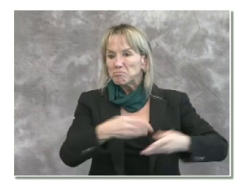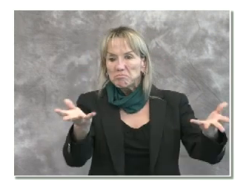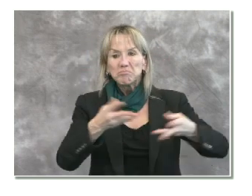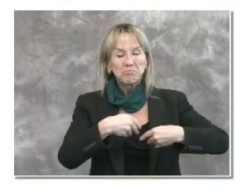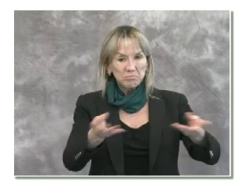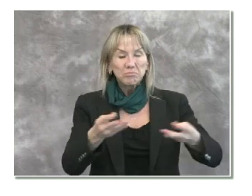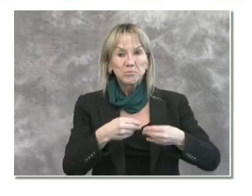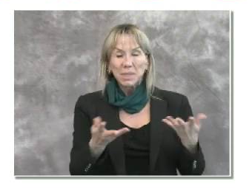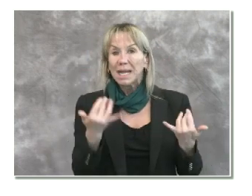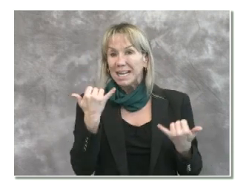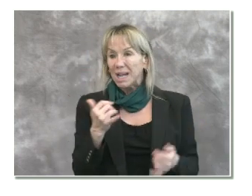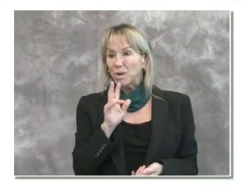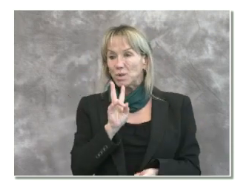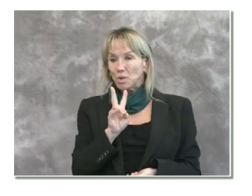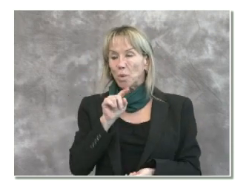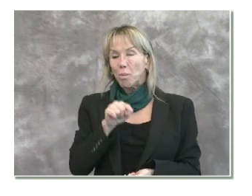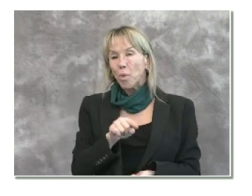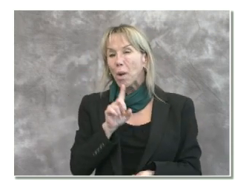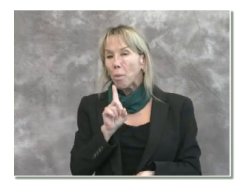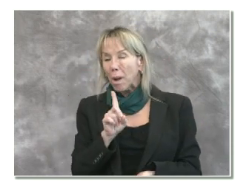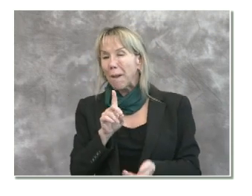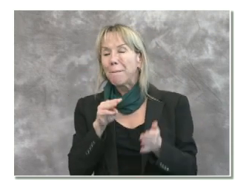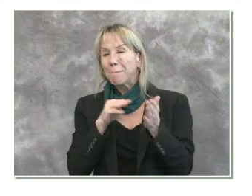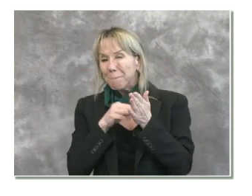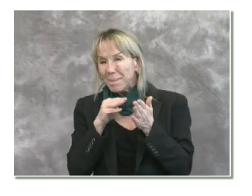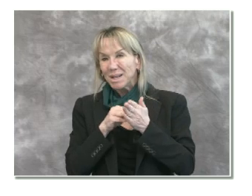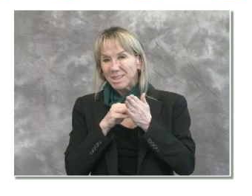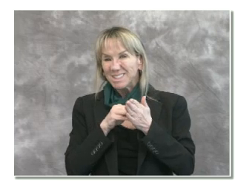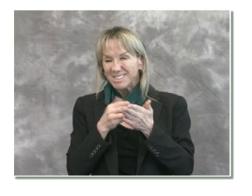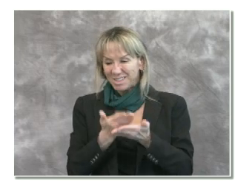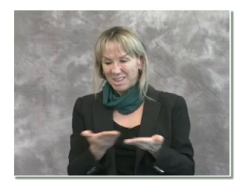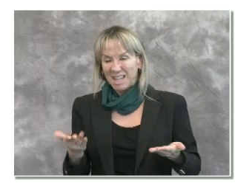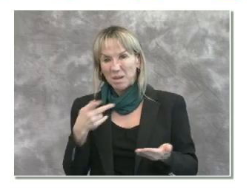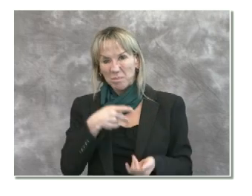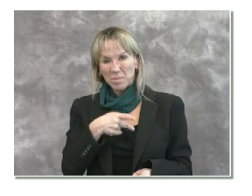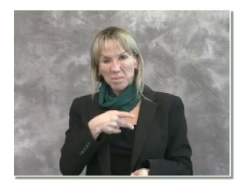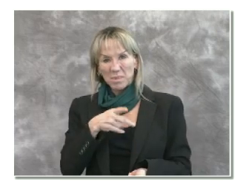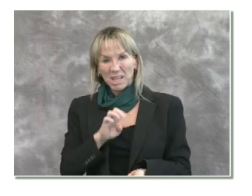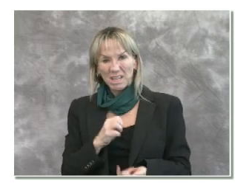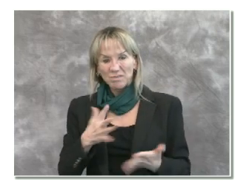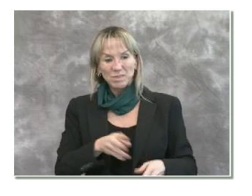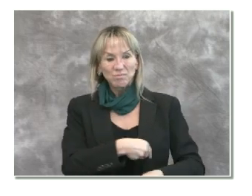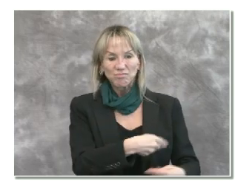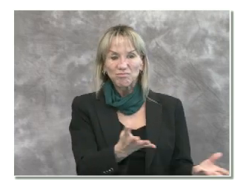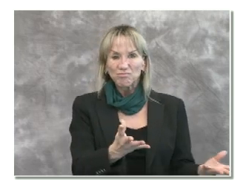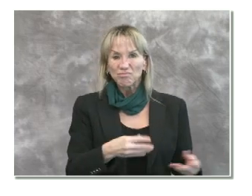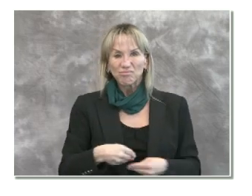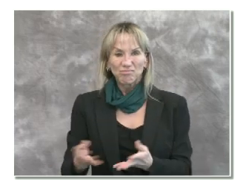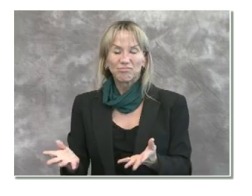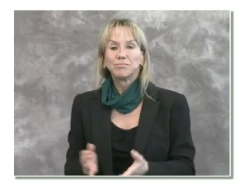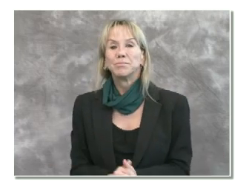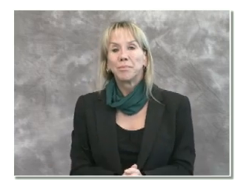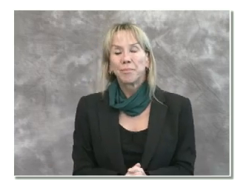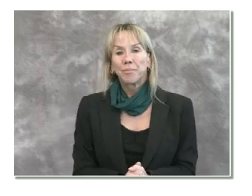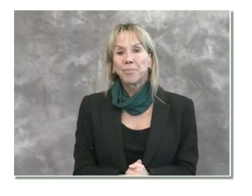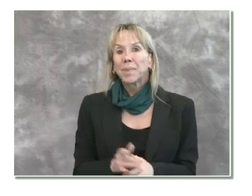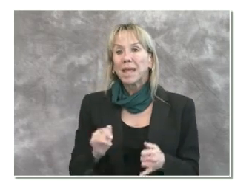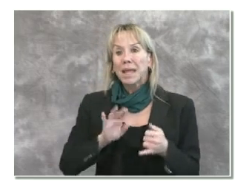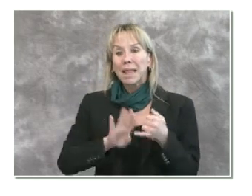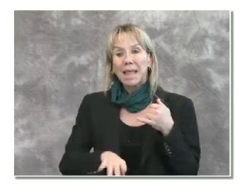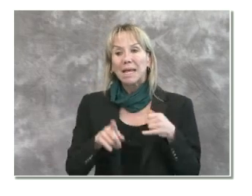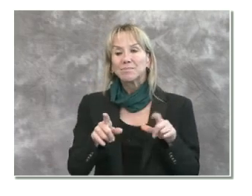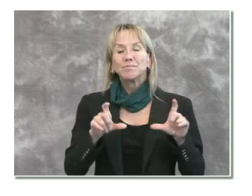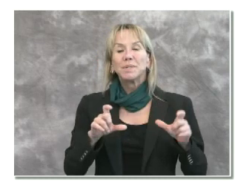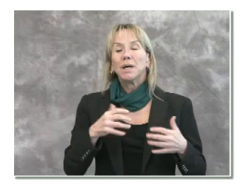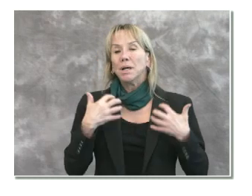system partners. We're now at 2.1 million individual items of personal protective equipment that have been distributed. Our final chart here is